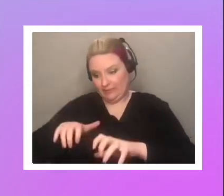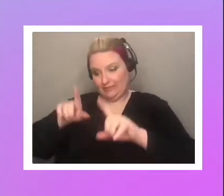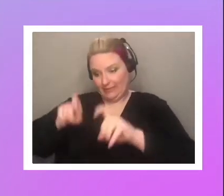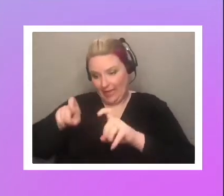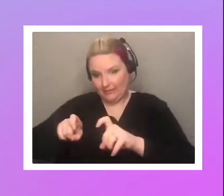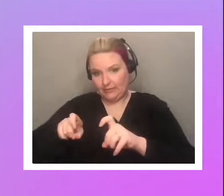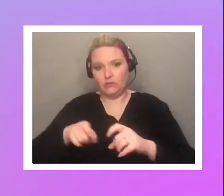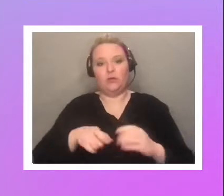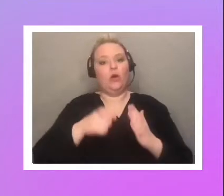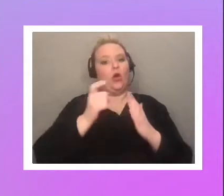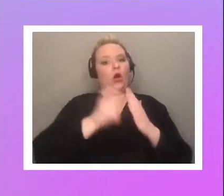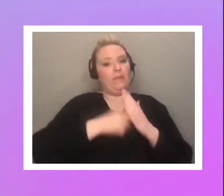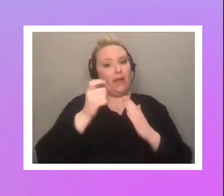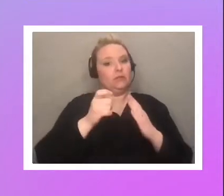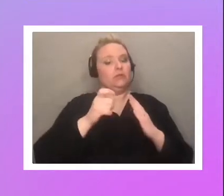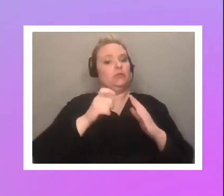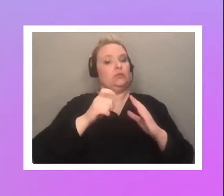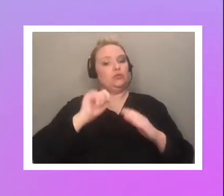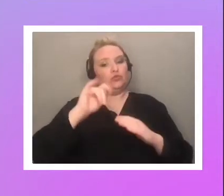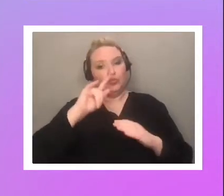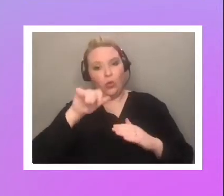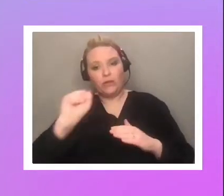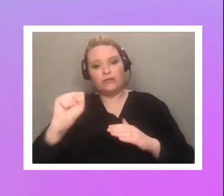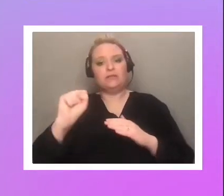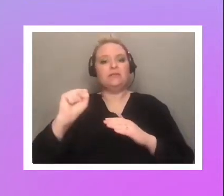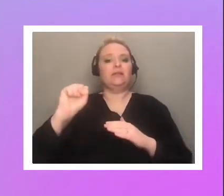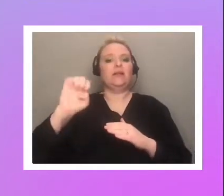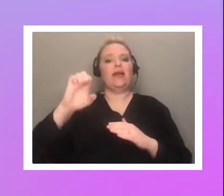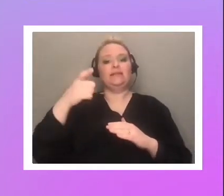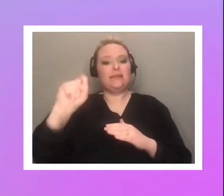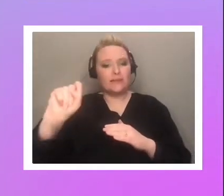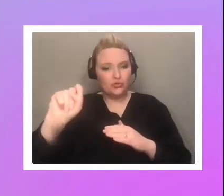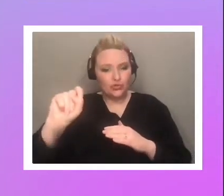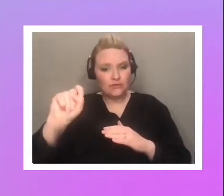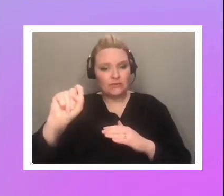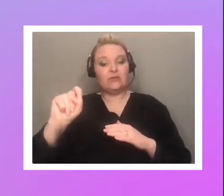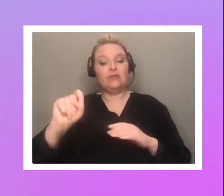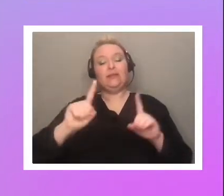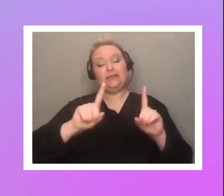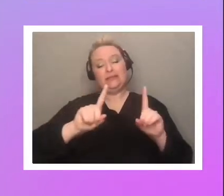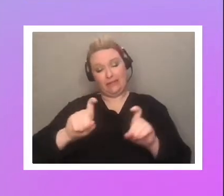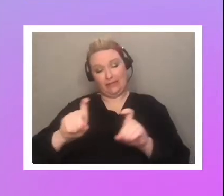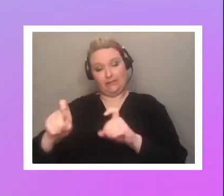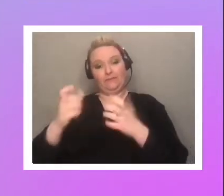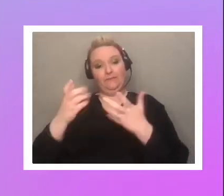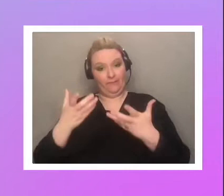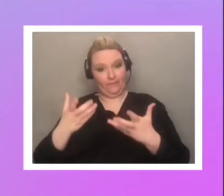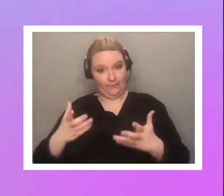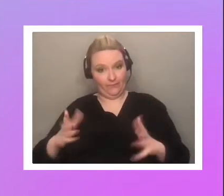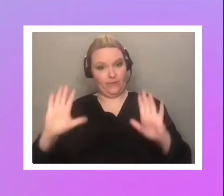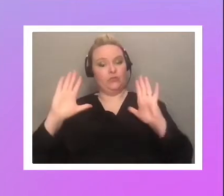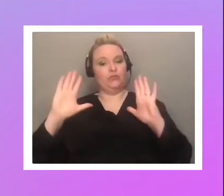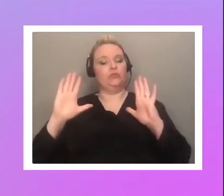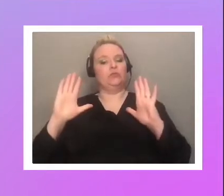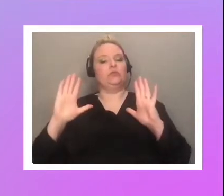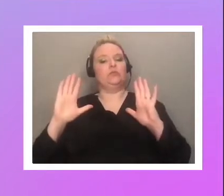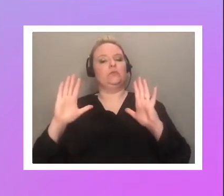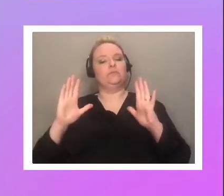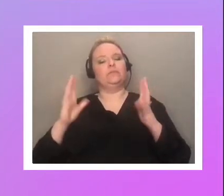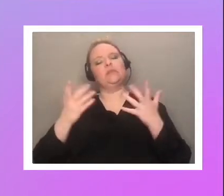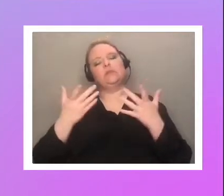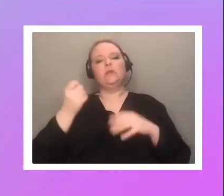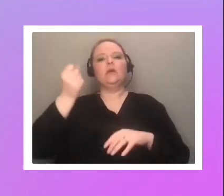tools and extensions. And after your testing is done, the testing can